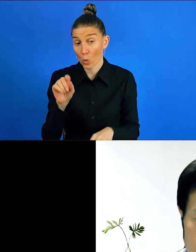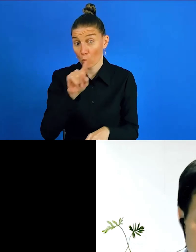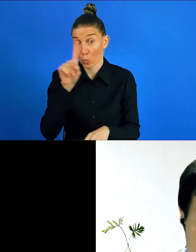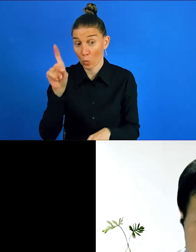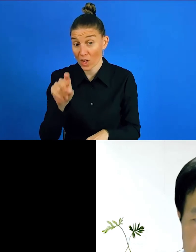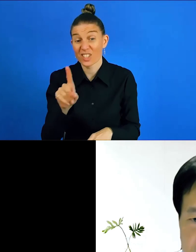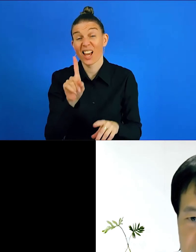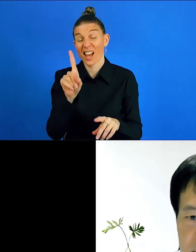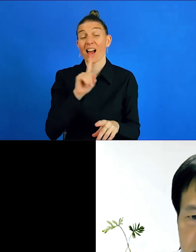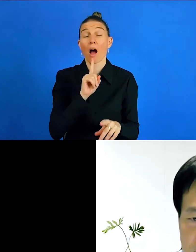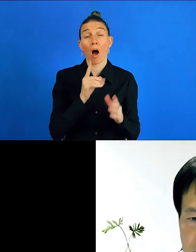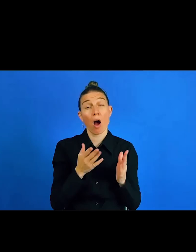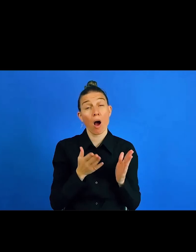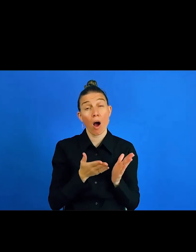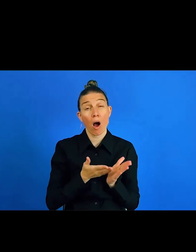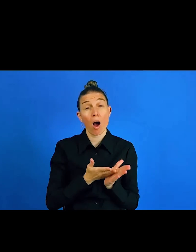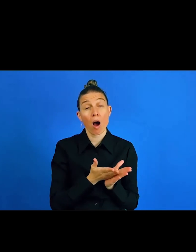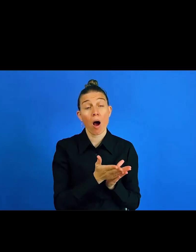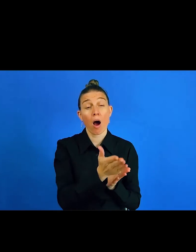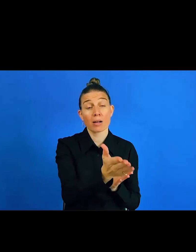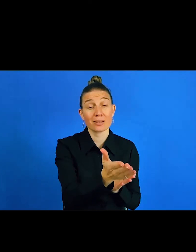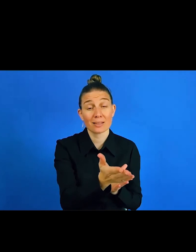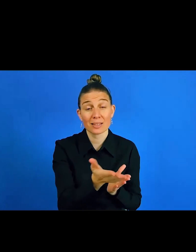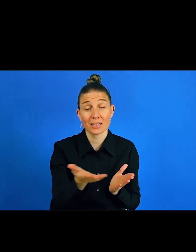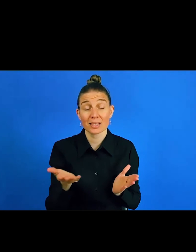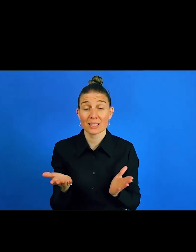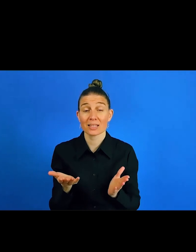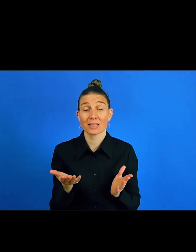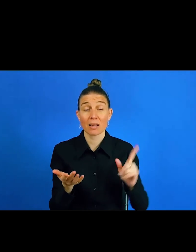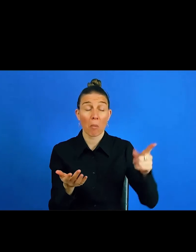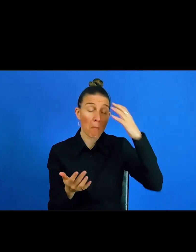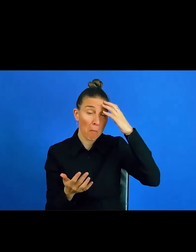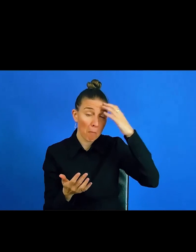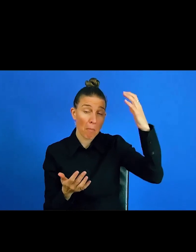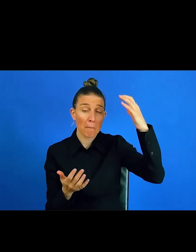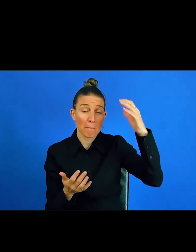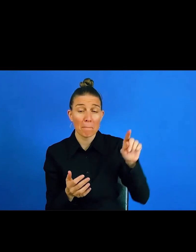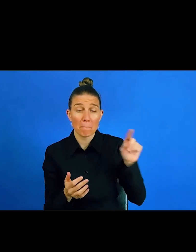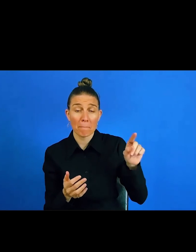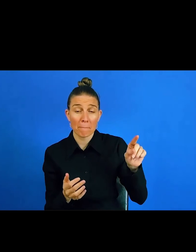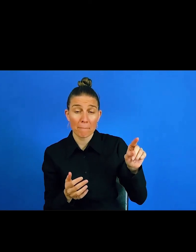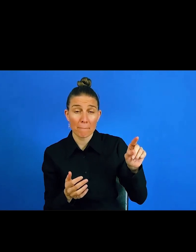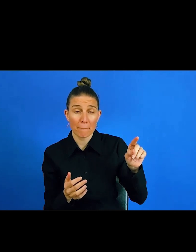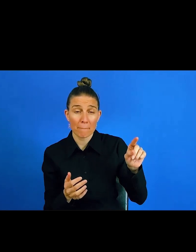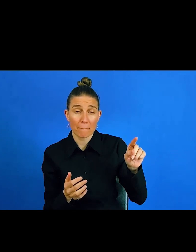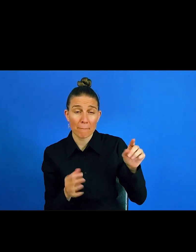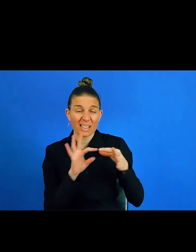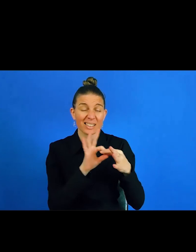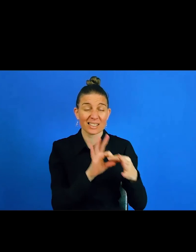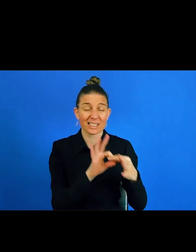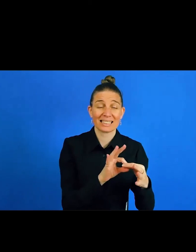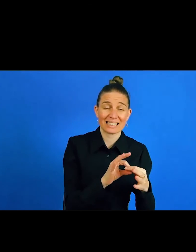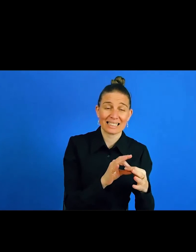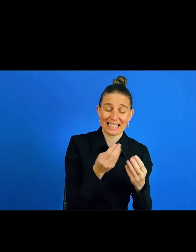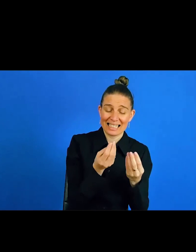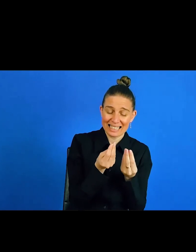the public sector side of the skills development, I think we are lagging behind in terms of